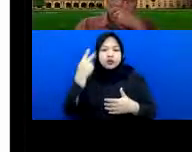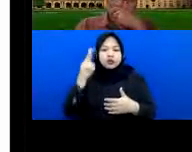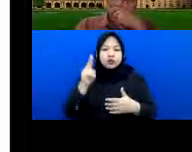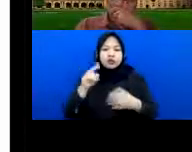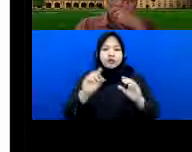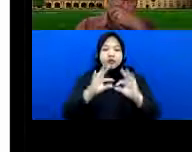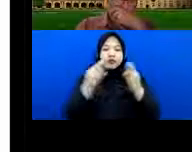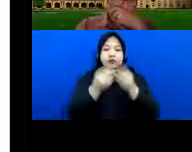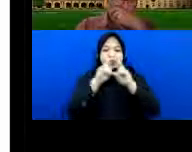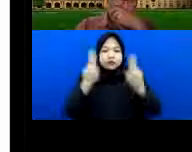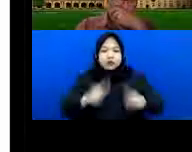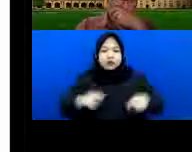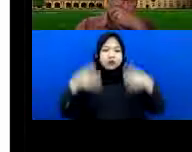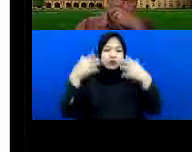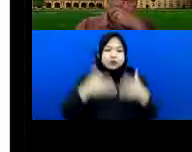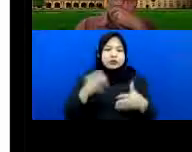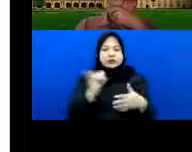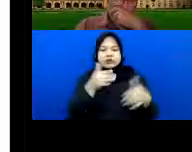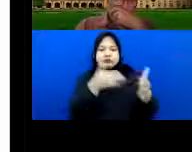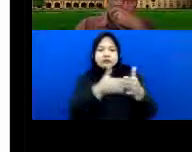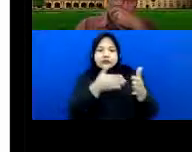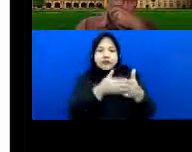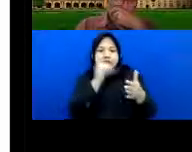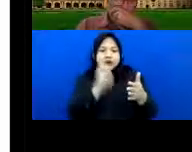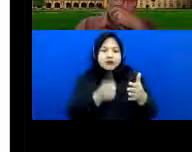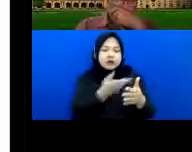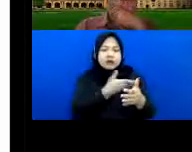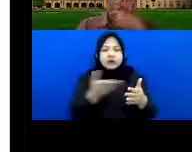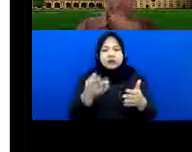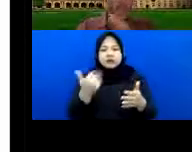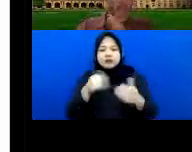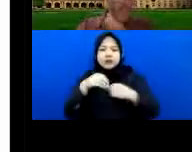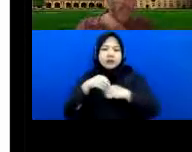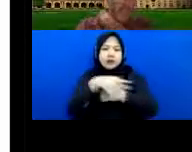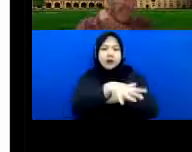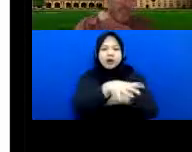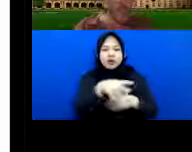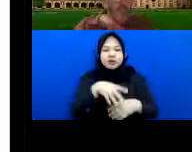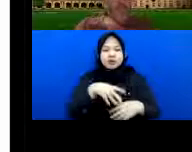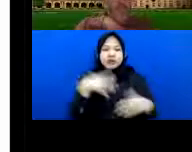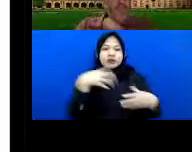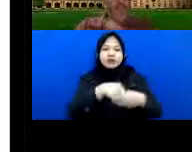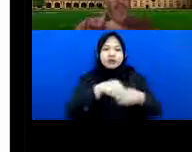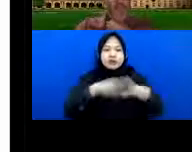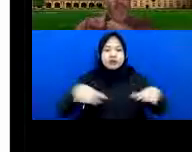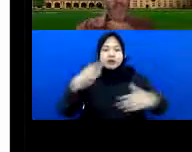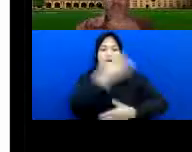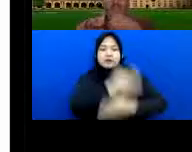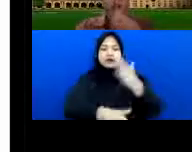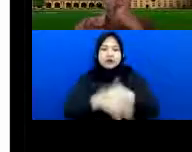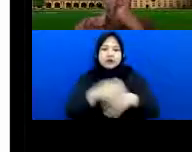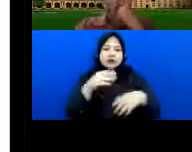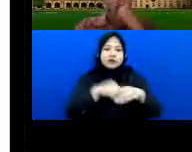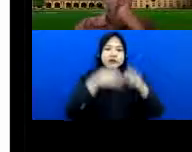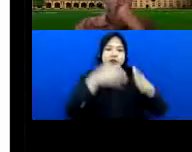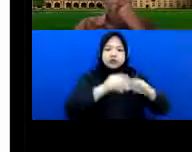forums. Unfortunately, such barriers exist and they can influence the participation of children with disability in education